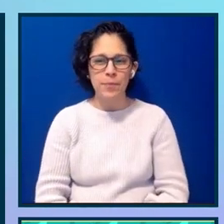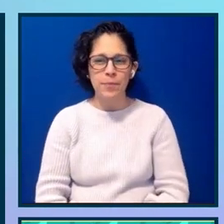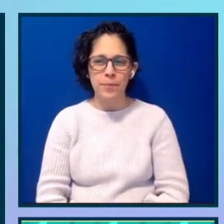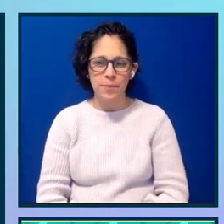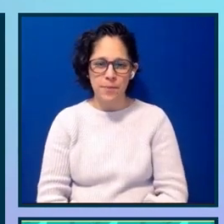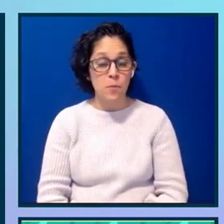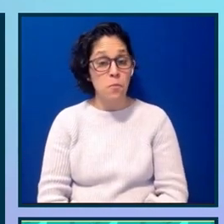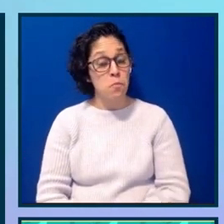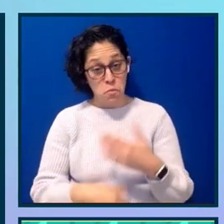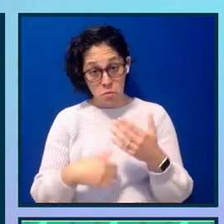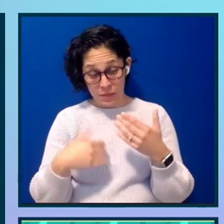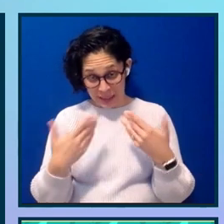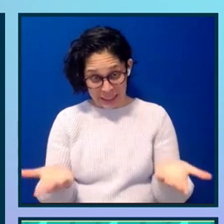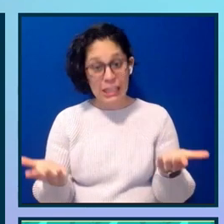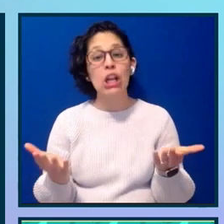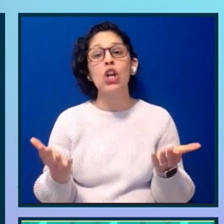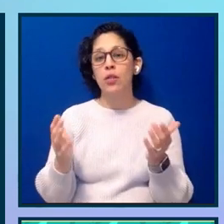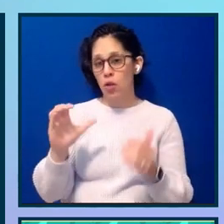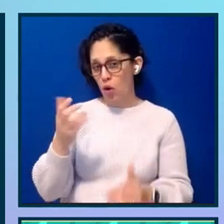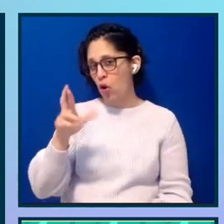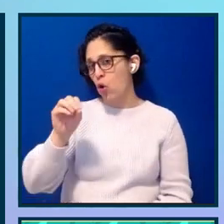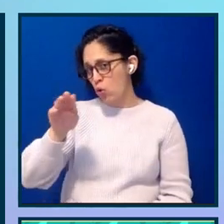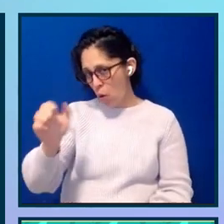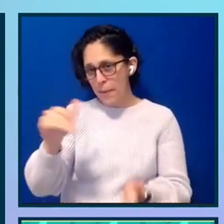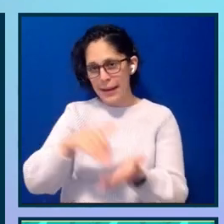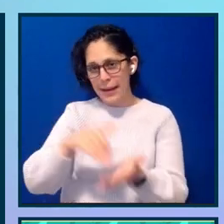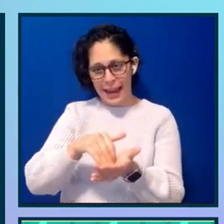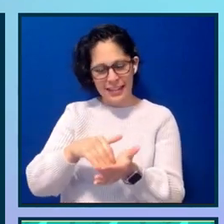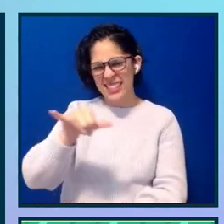So here we are in Chrome again, and we have the same